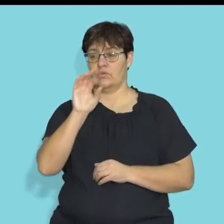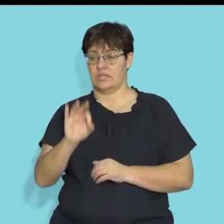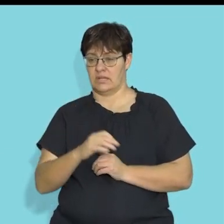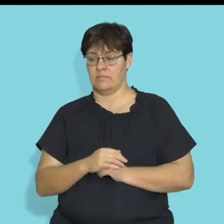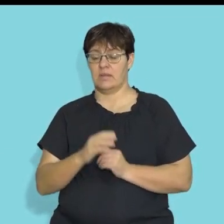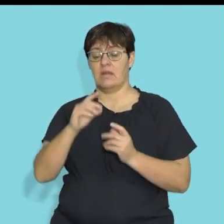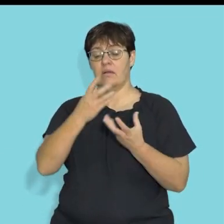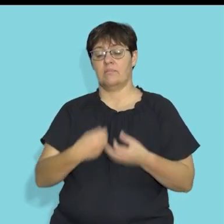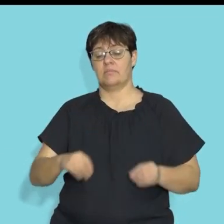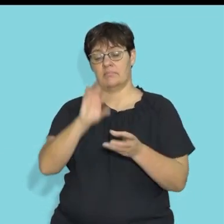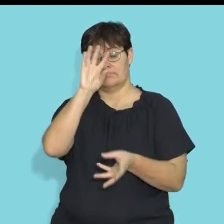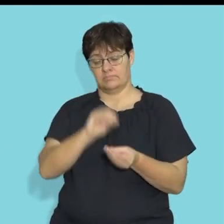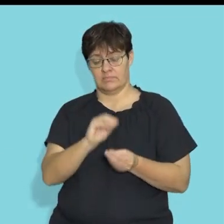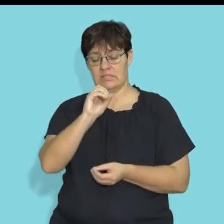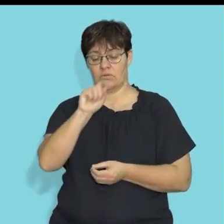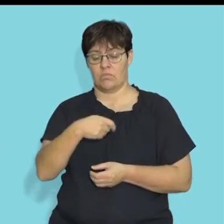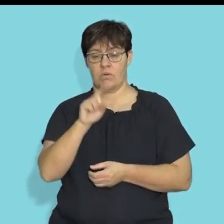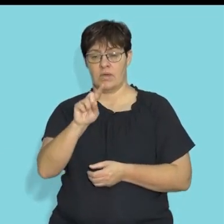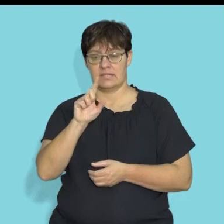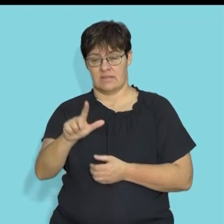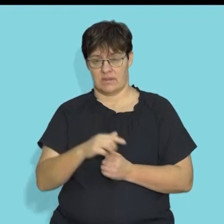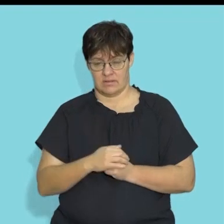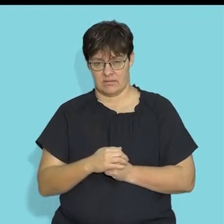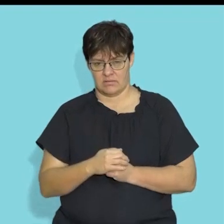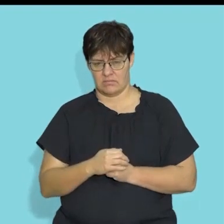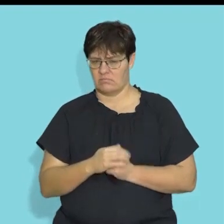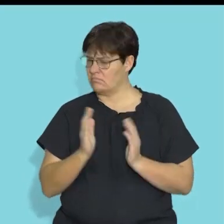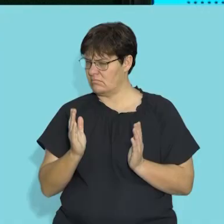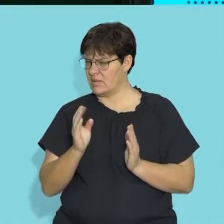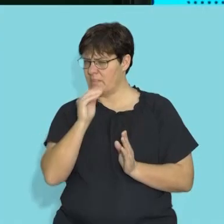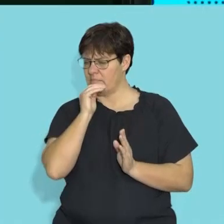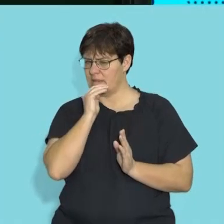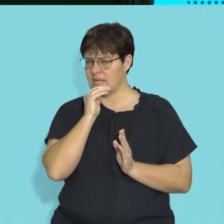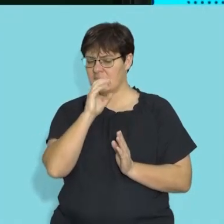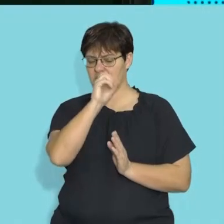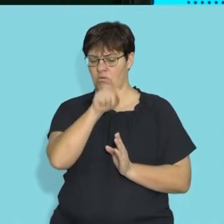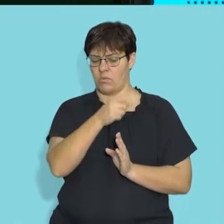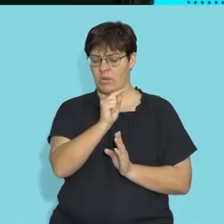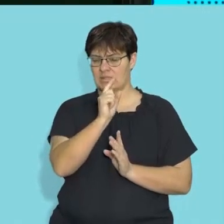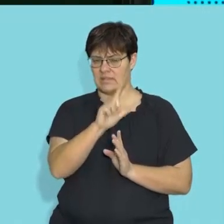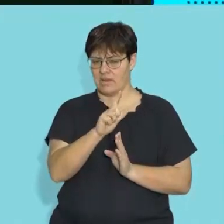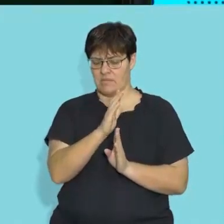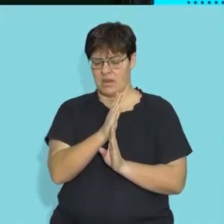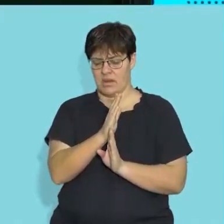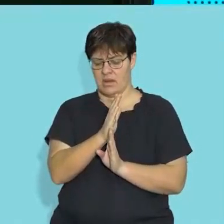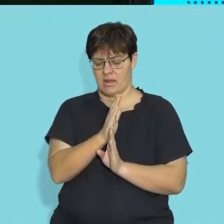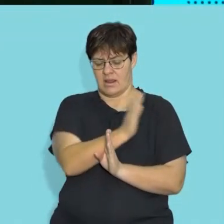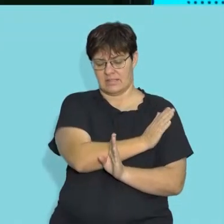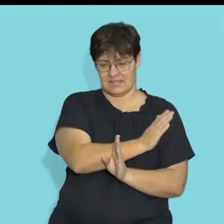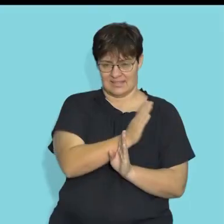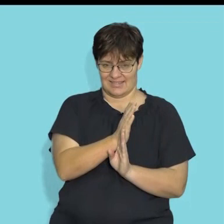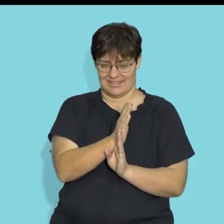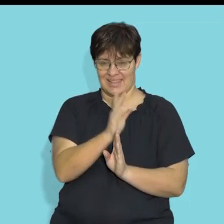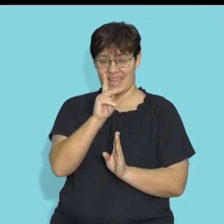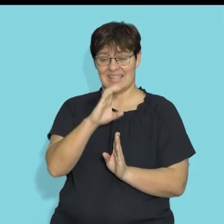of 0,17. What does that mean? When we have 0,17, it means Kc